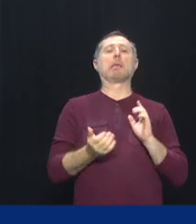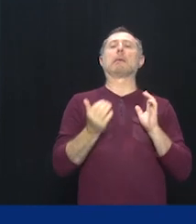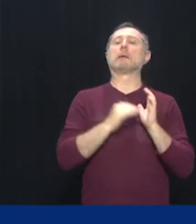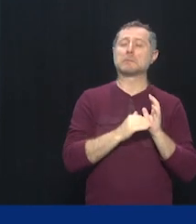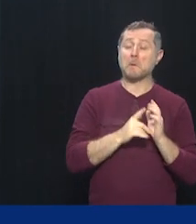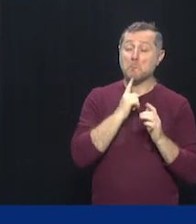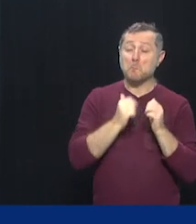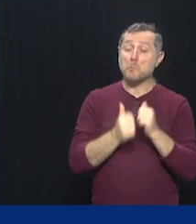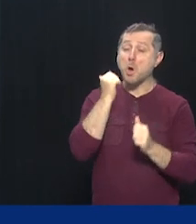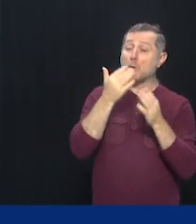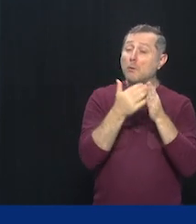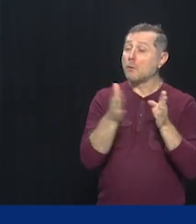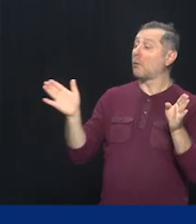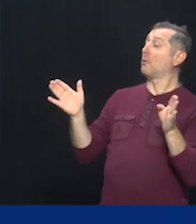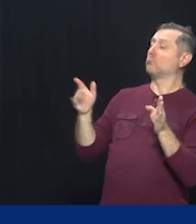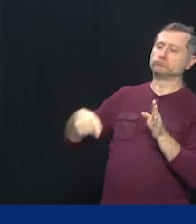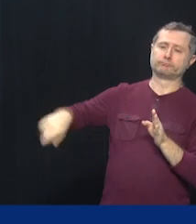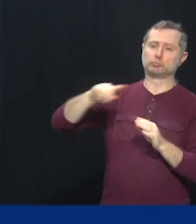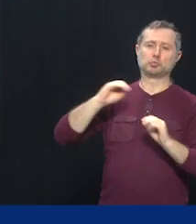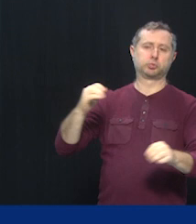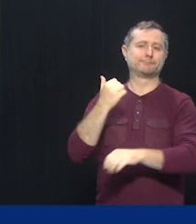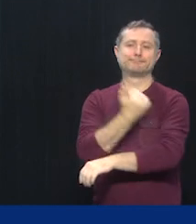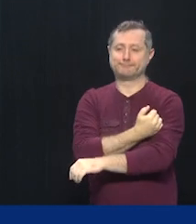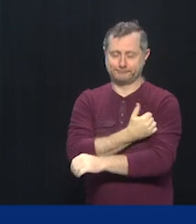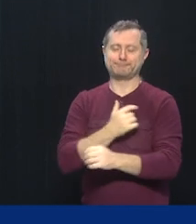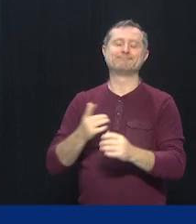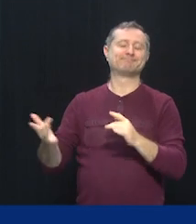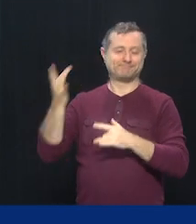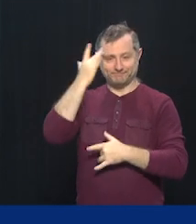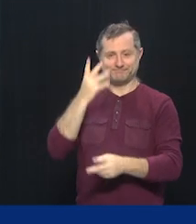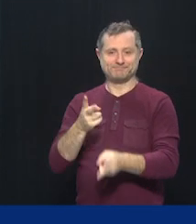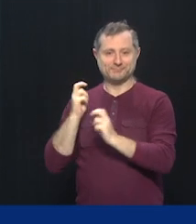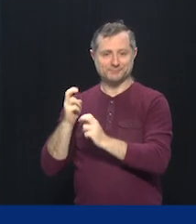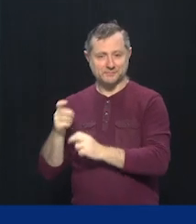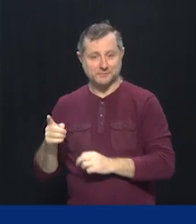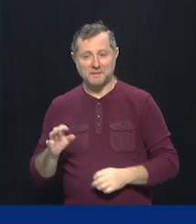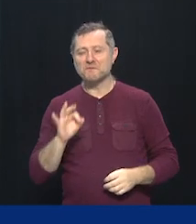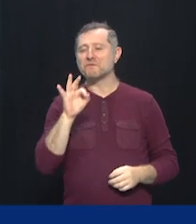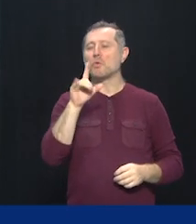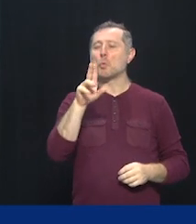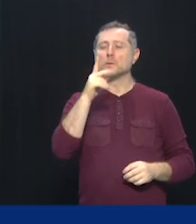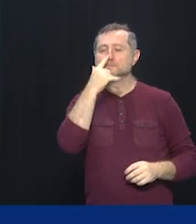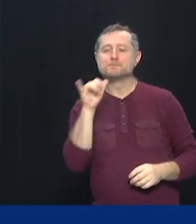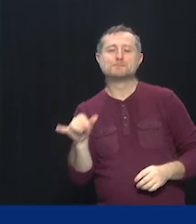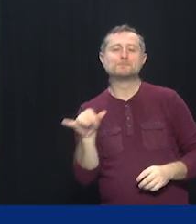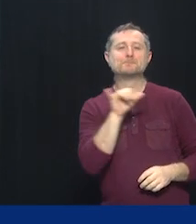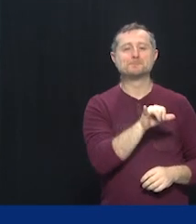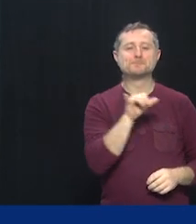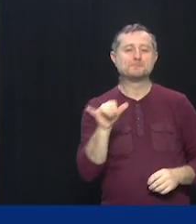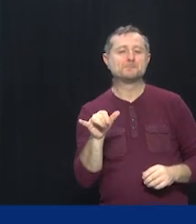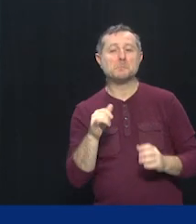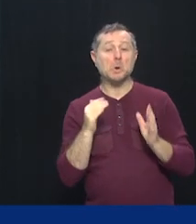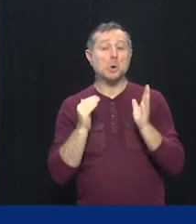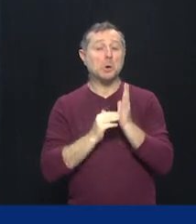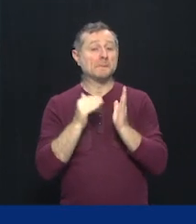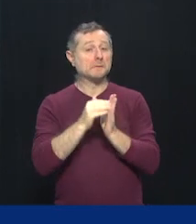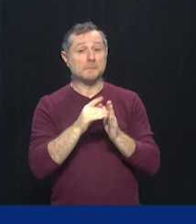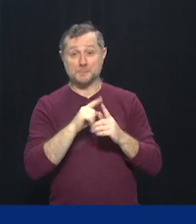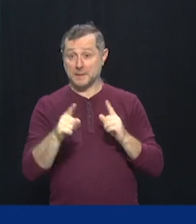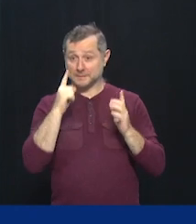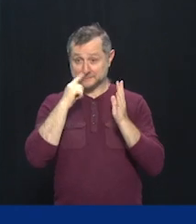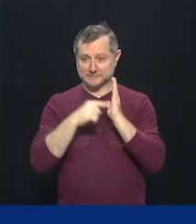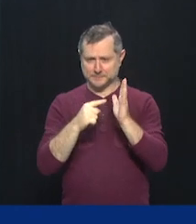variant, it's basically like having the flu. There are exceptions. There are exceptions. But basically, the symptoms are so